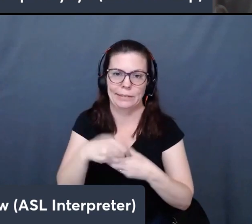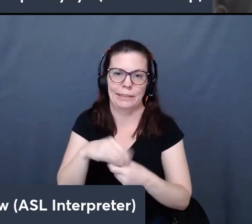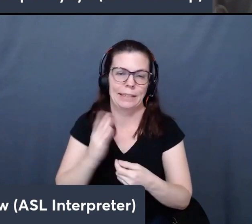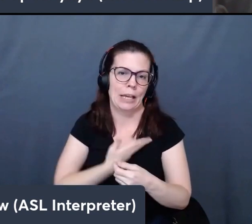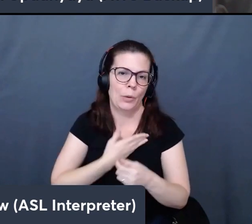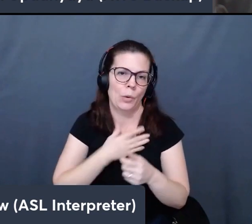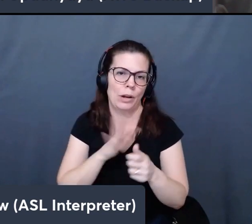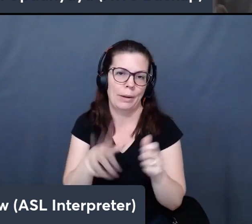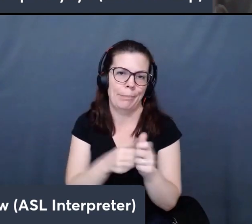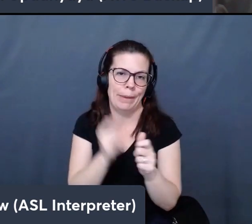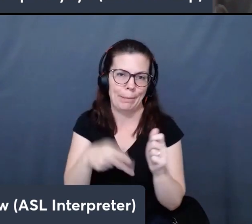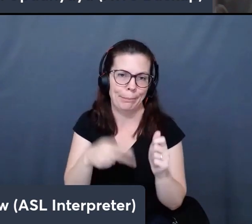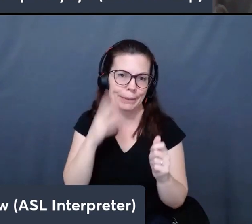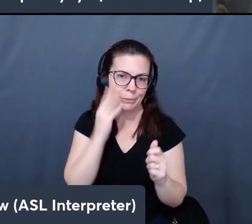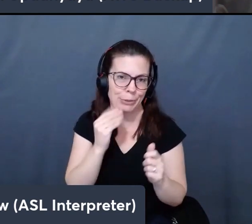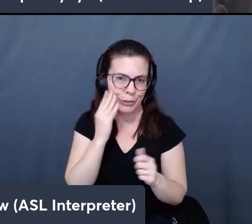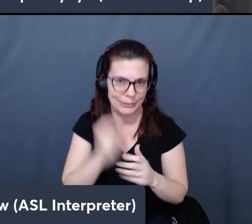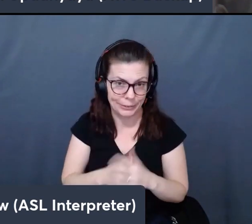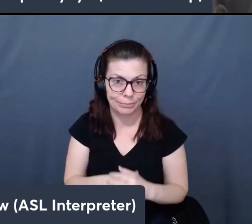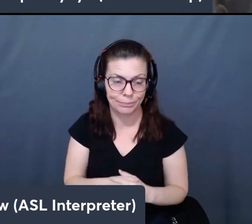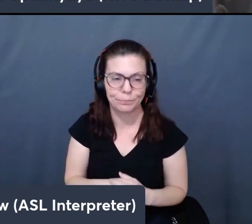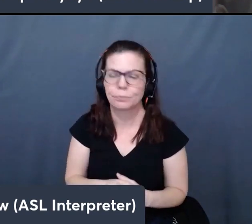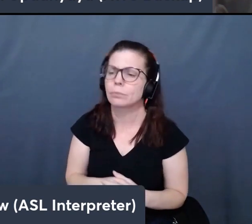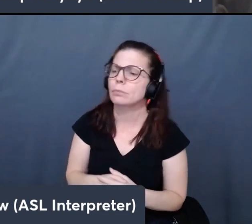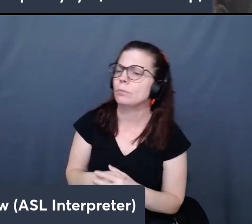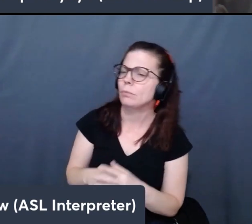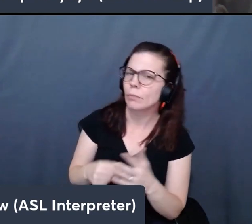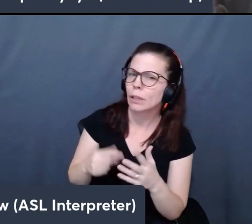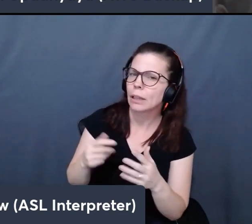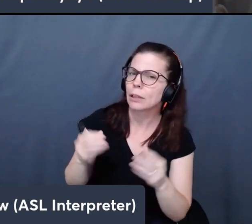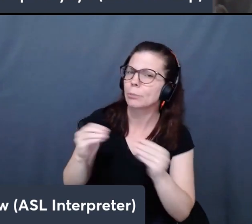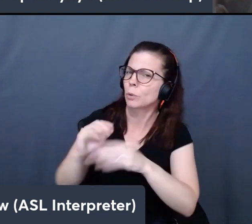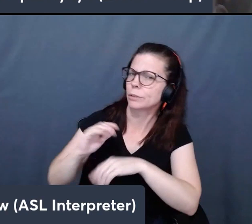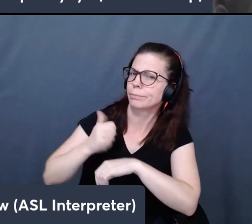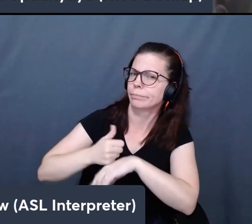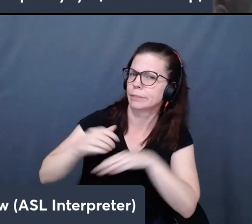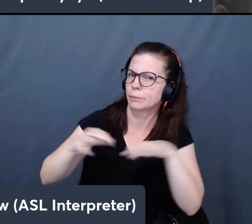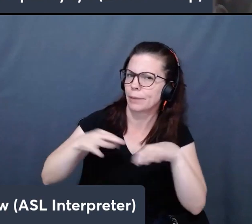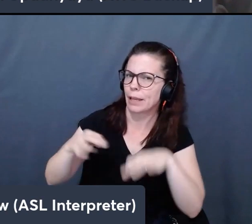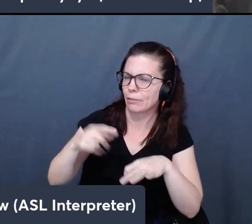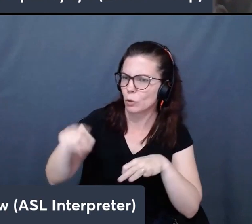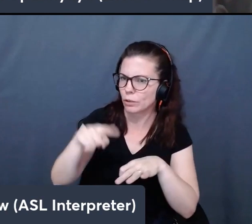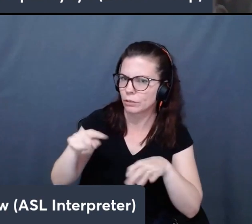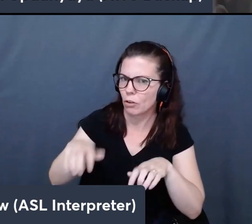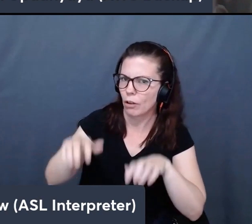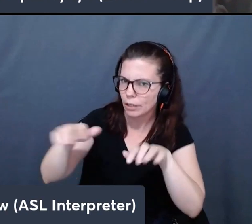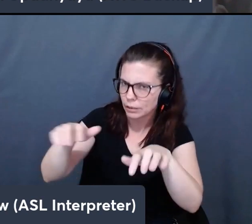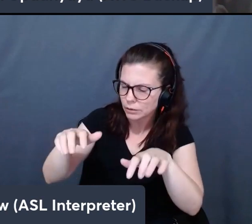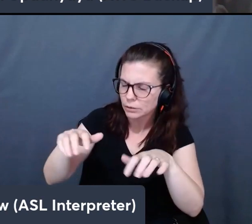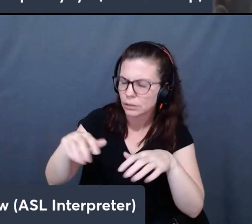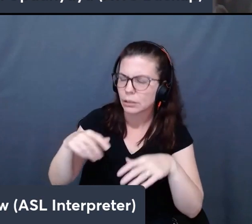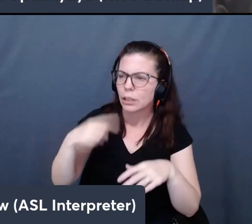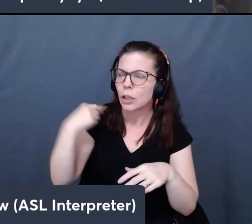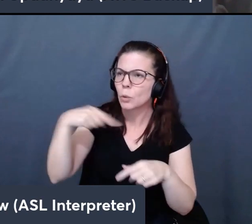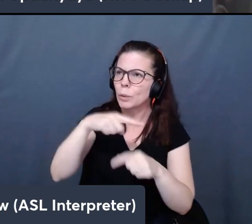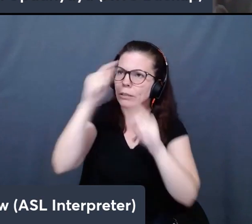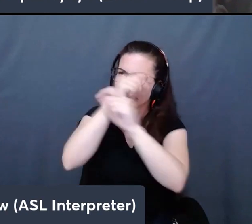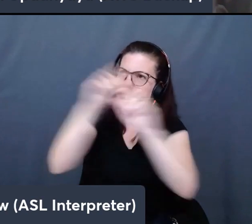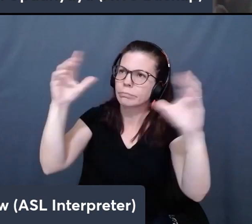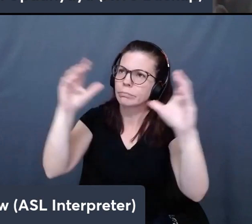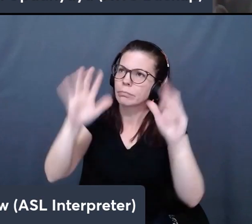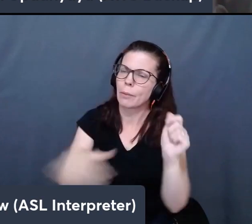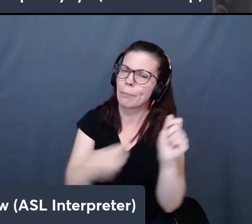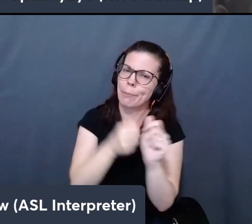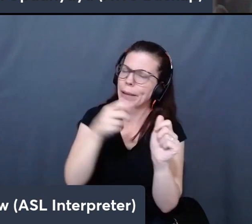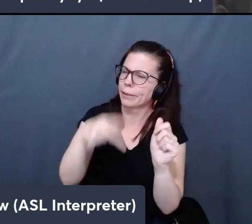experience. And just a little bit of table setting for the audience. When we think of backups, right? You mentioned